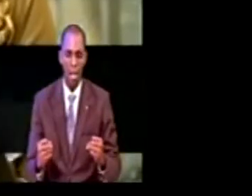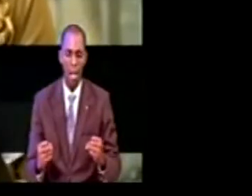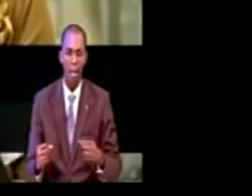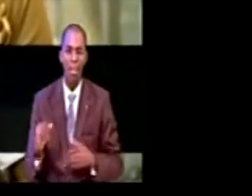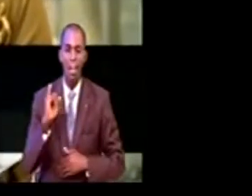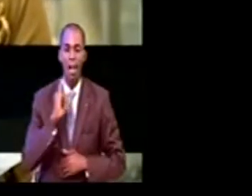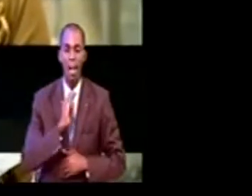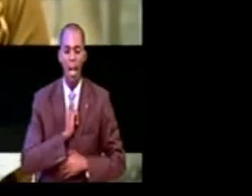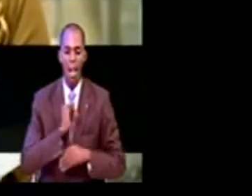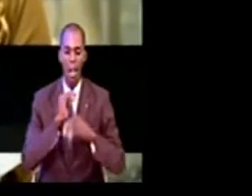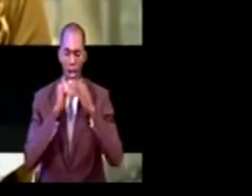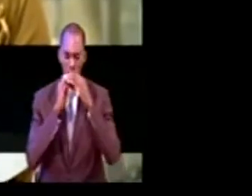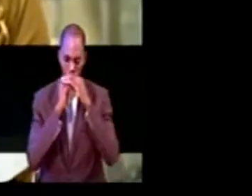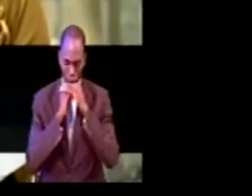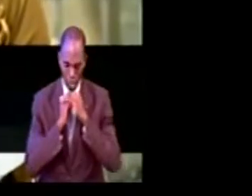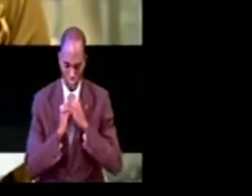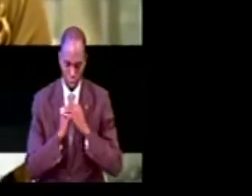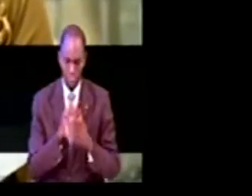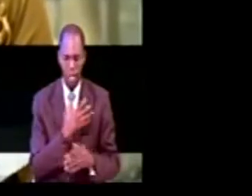christ jesus